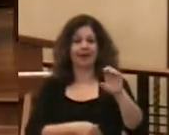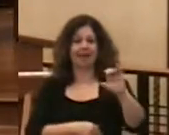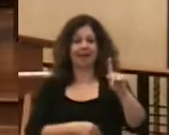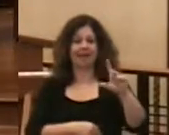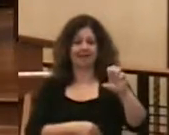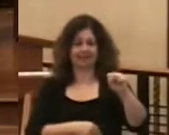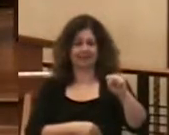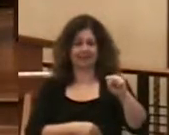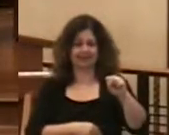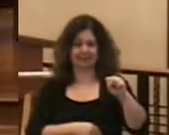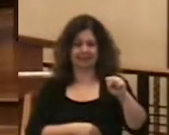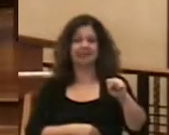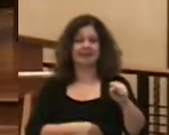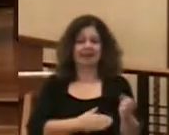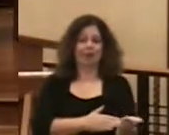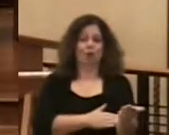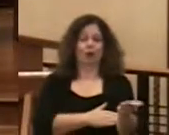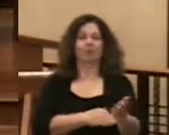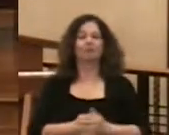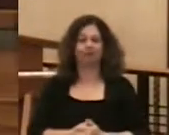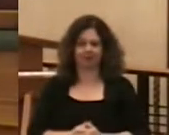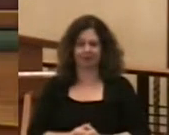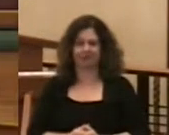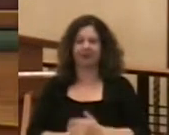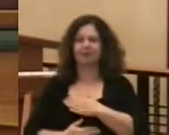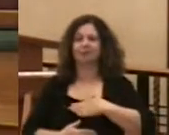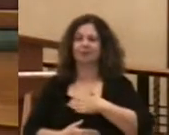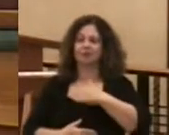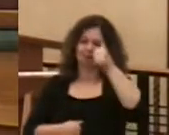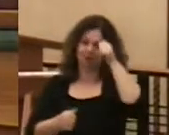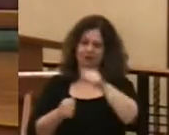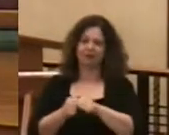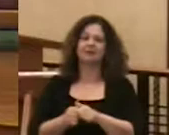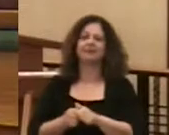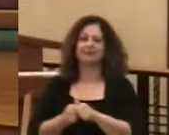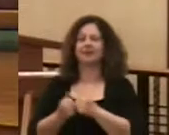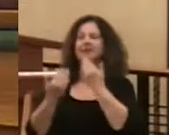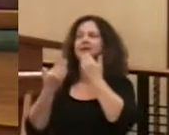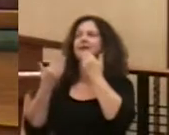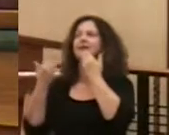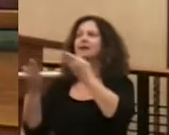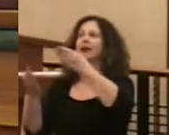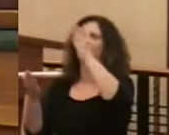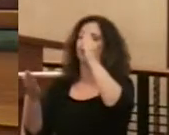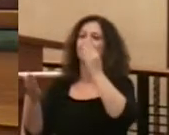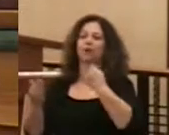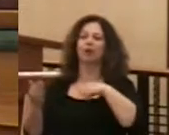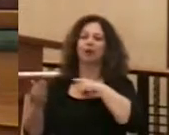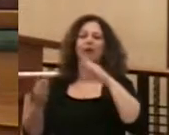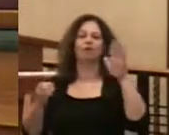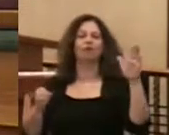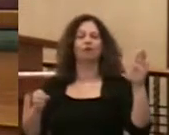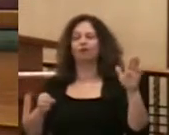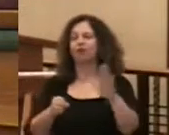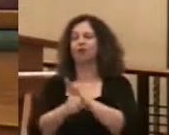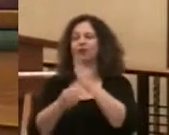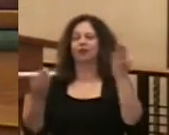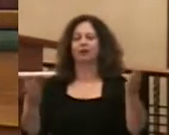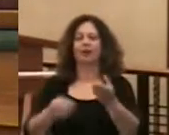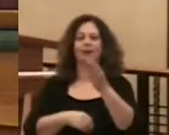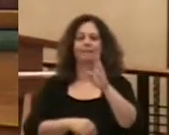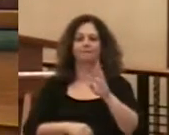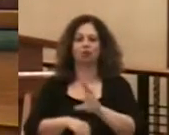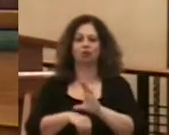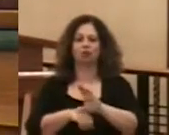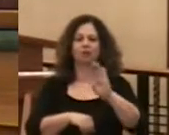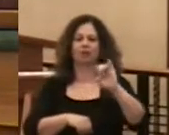Please join us to celebrate and remember God's blessings upon our efforts to fulfill our mission at Bethel. Thank you from the stewardship team, and